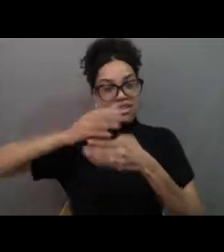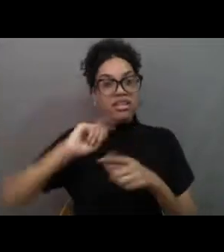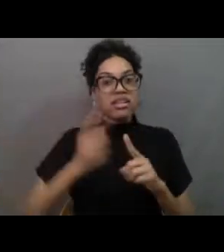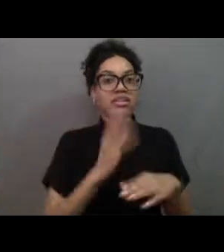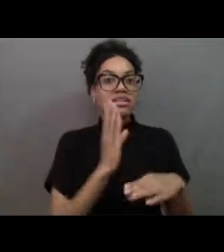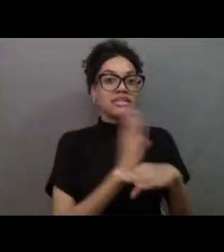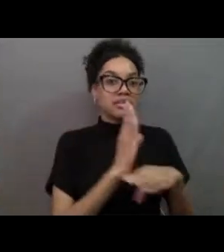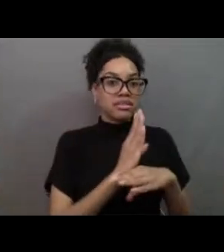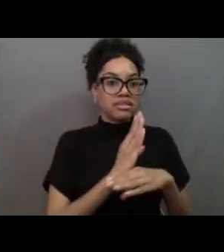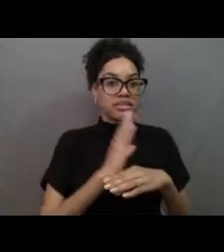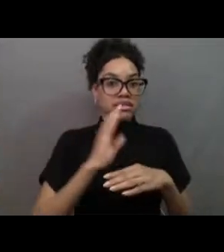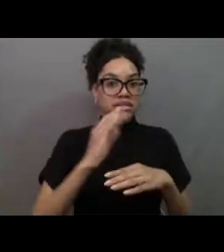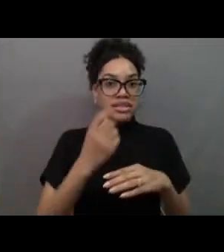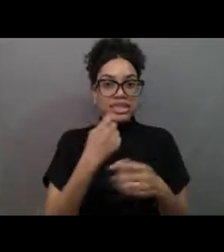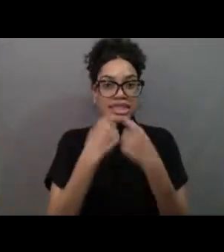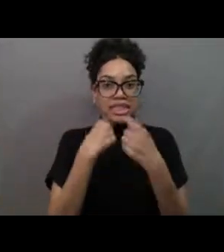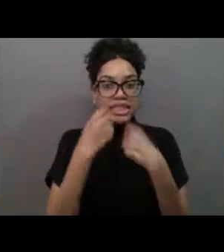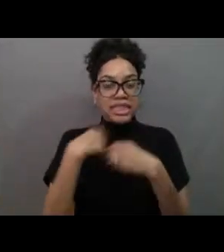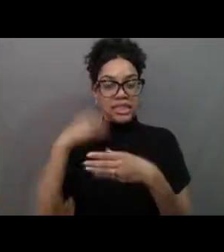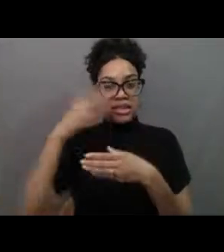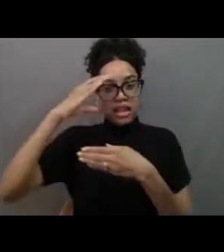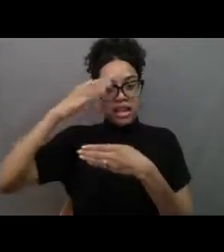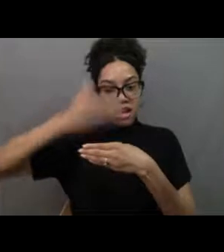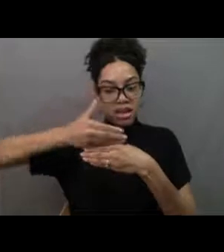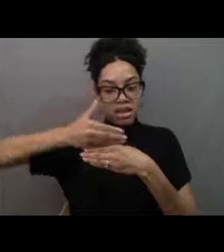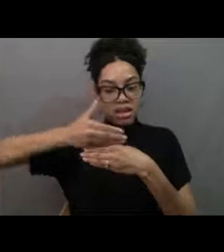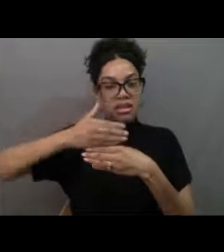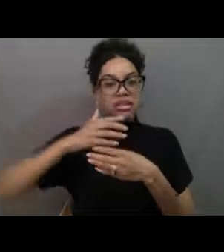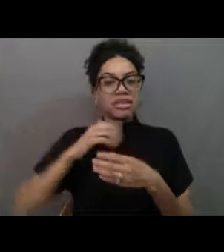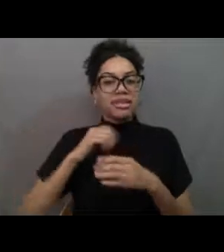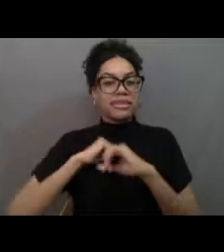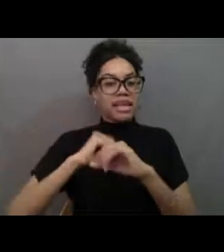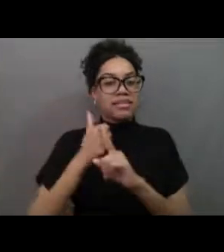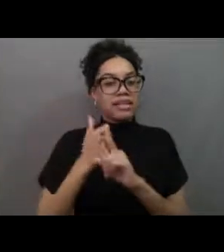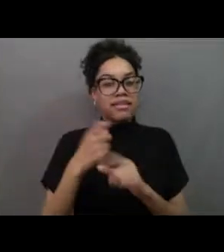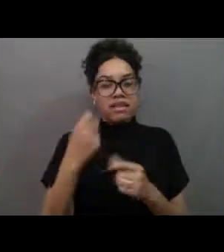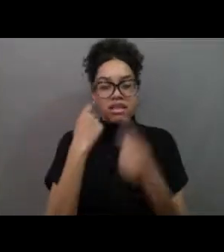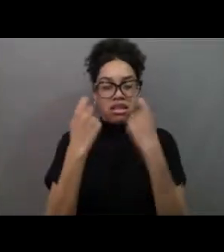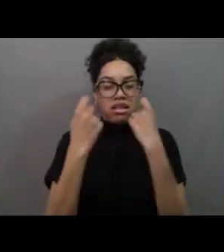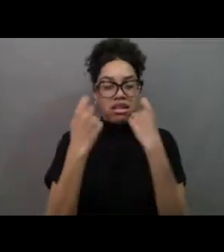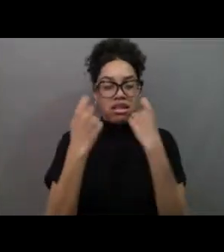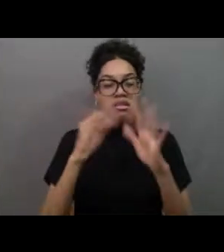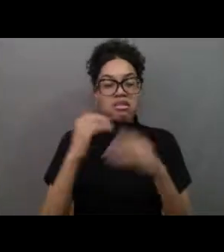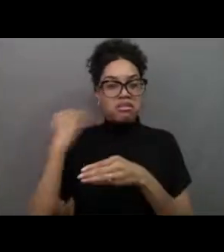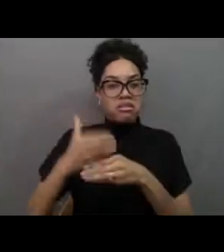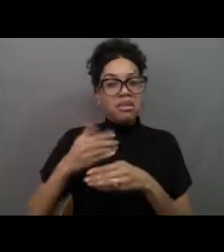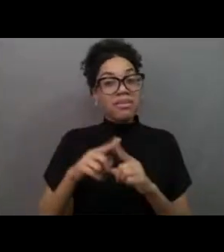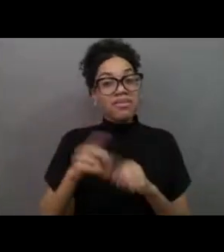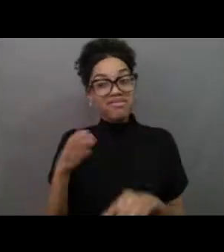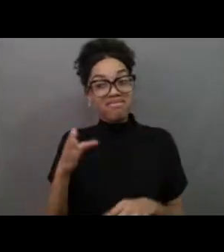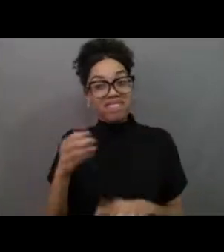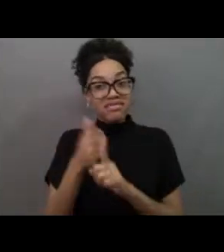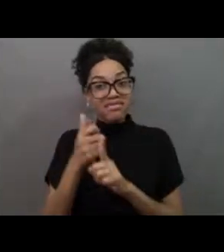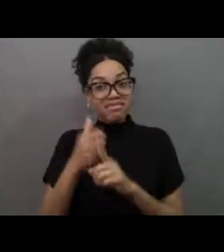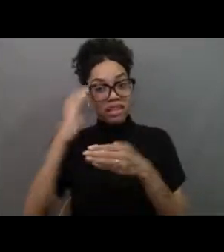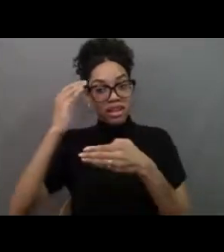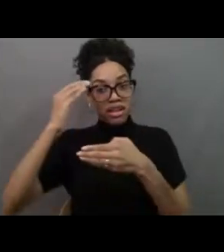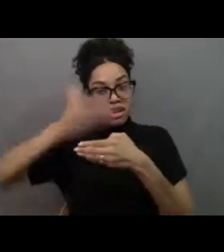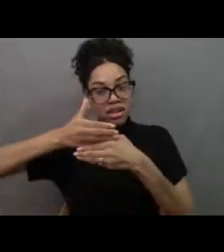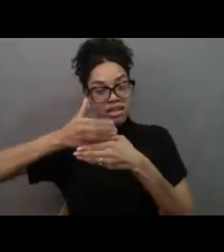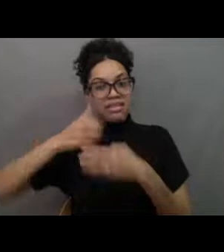or pokey things that might happen from the eating process. I don't know about other fish. I don't think I've ever seen a fish blink. So my thought